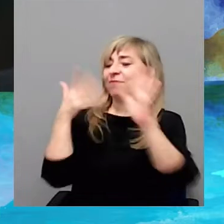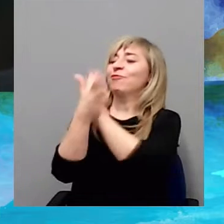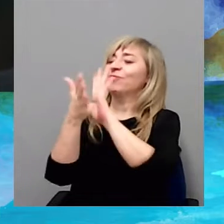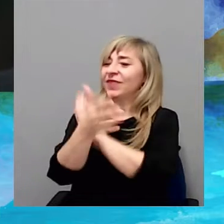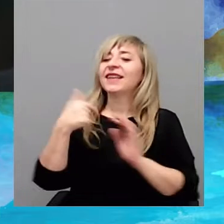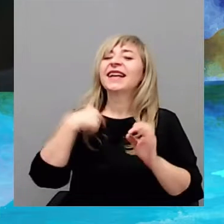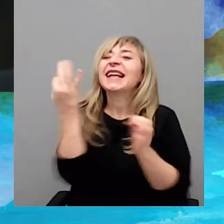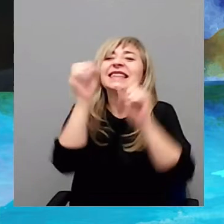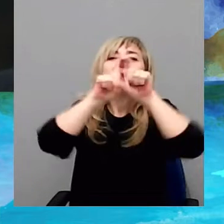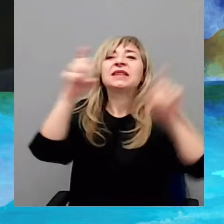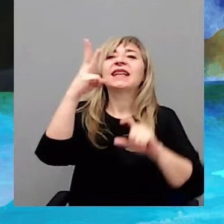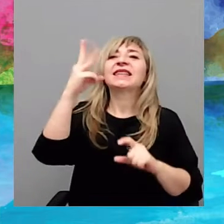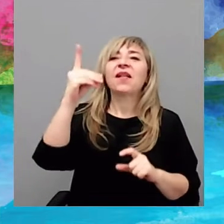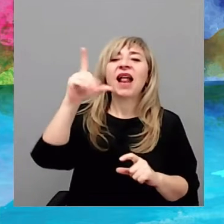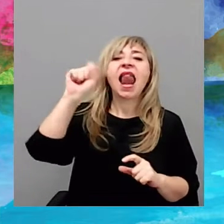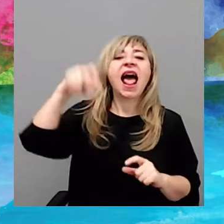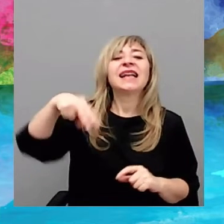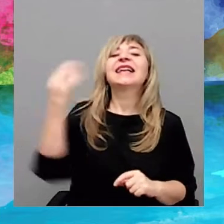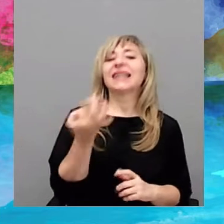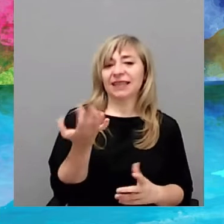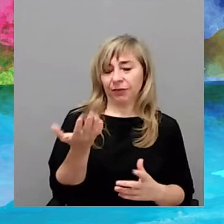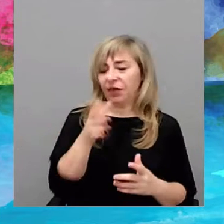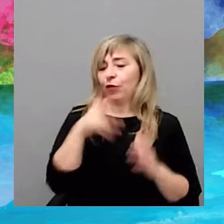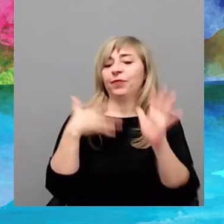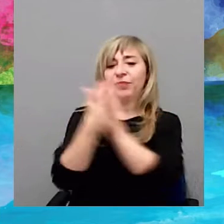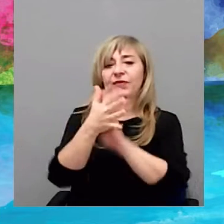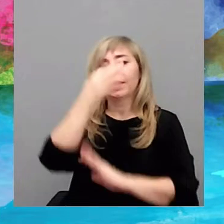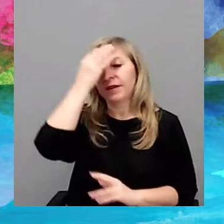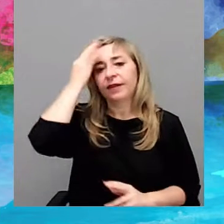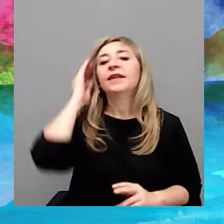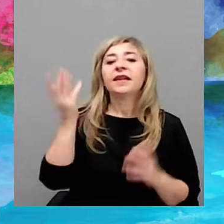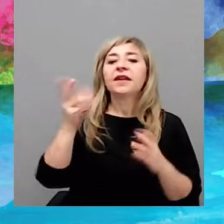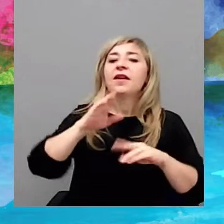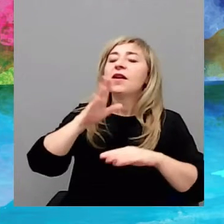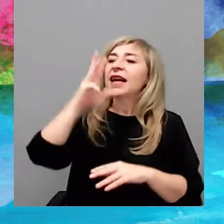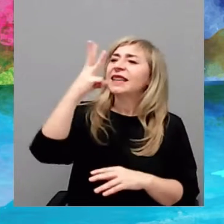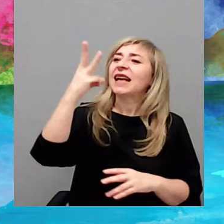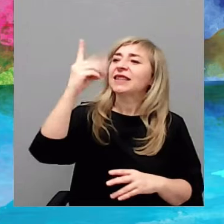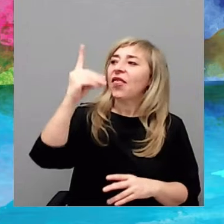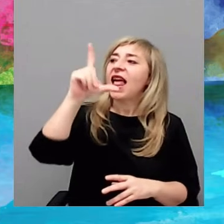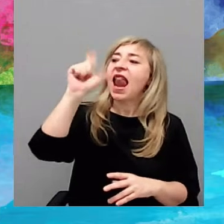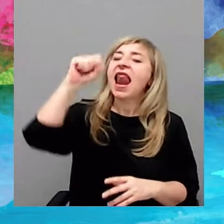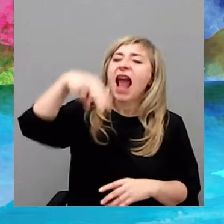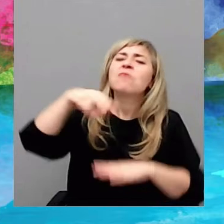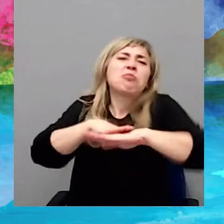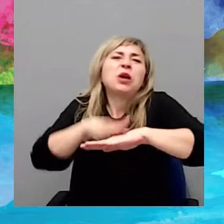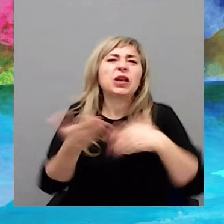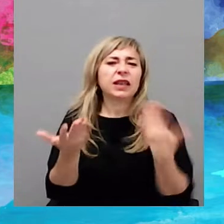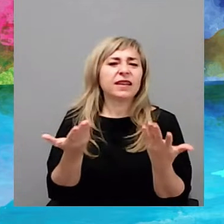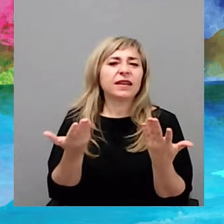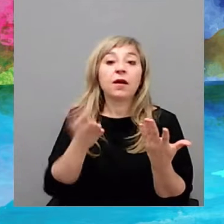what 3D LAN is all about, our company. Now, why 3D LAN? As Luis and Alberto both